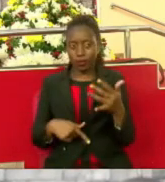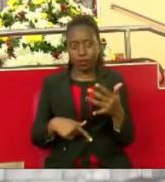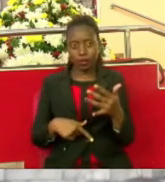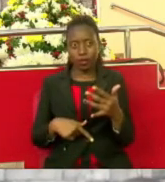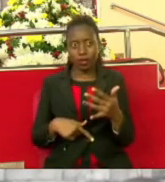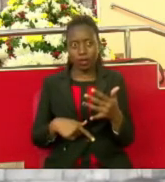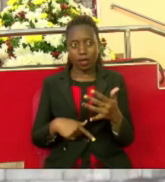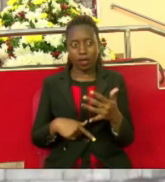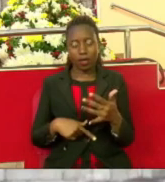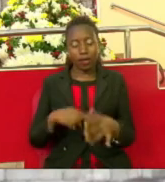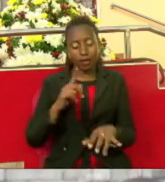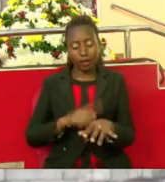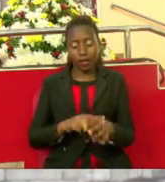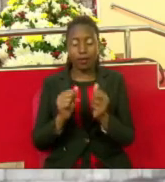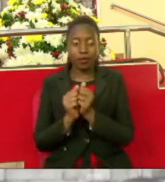my father.